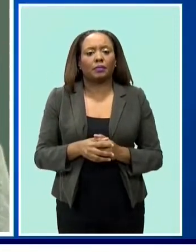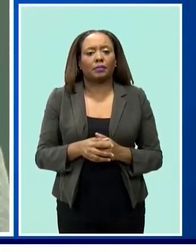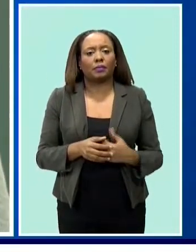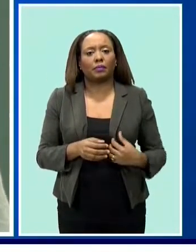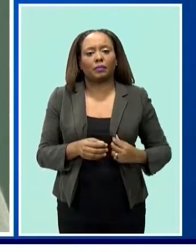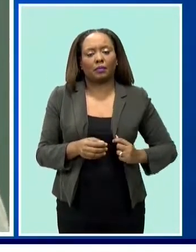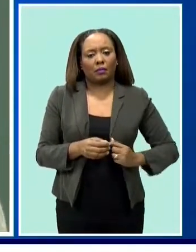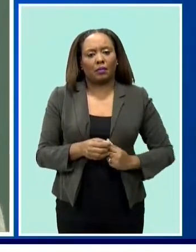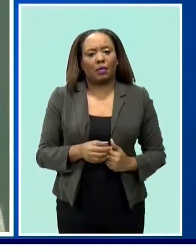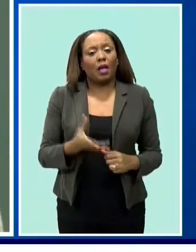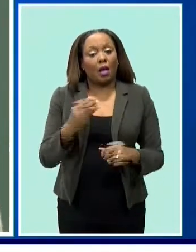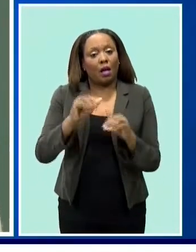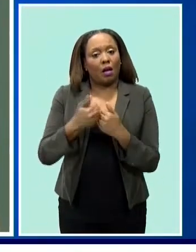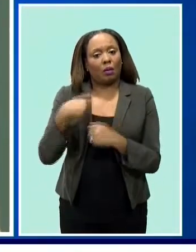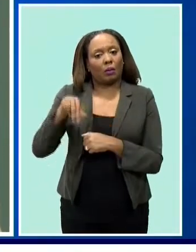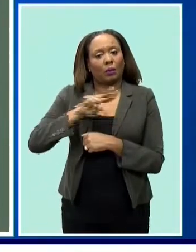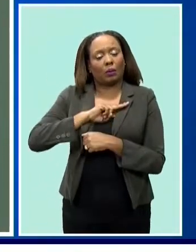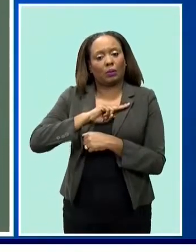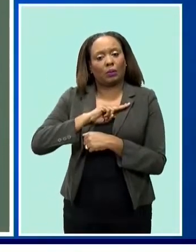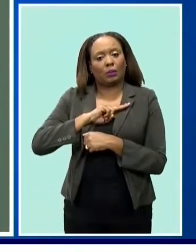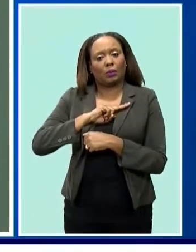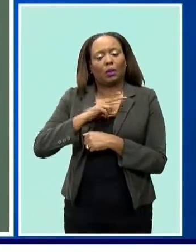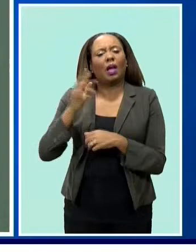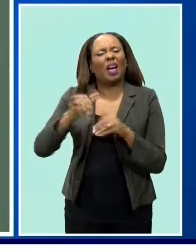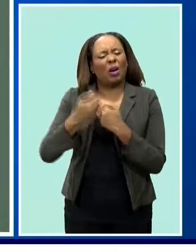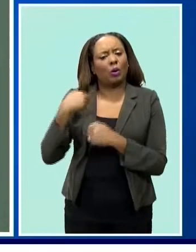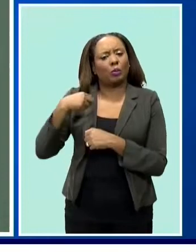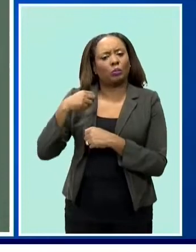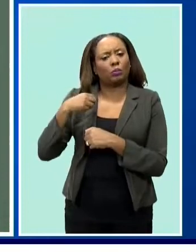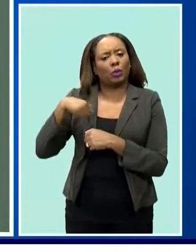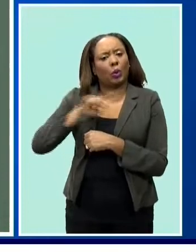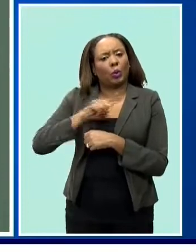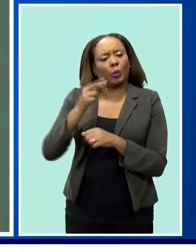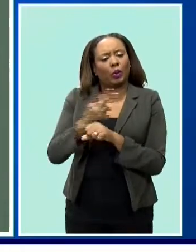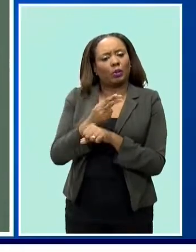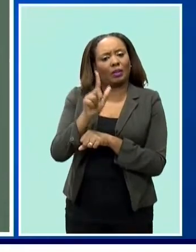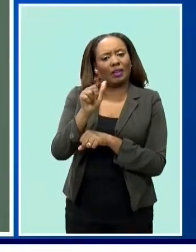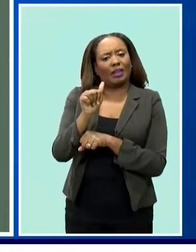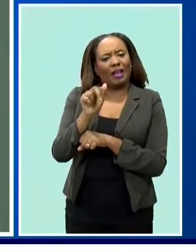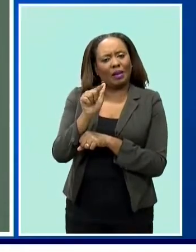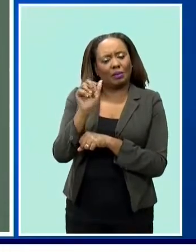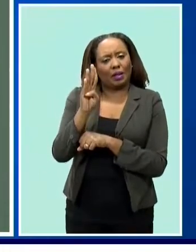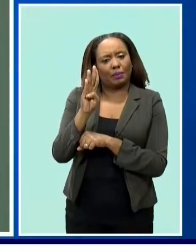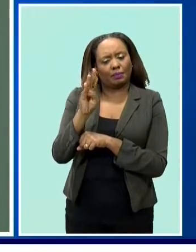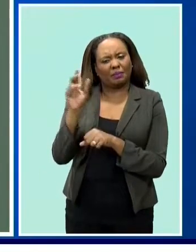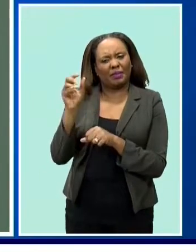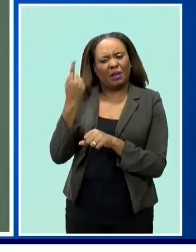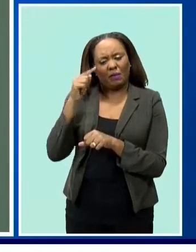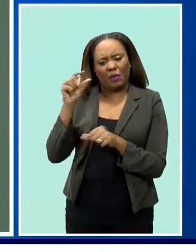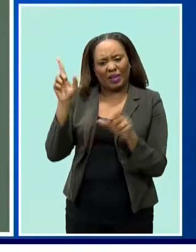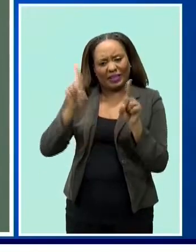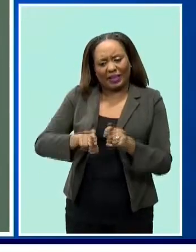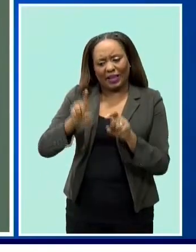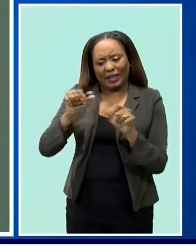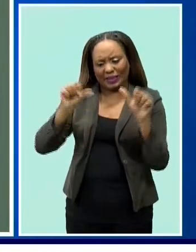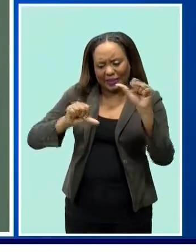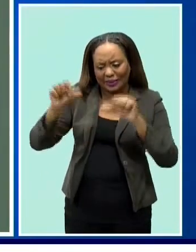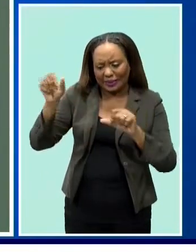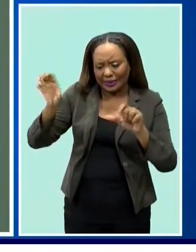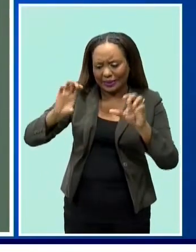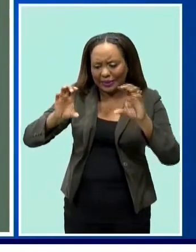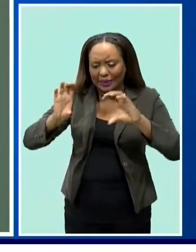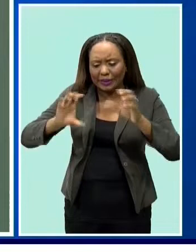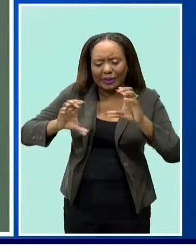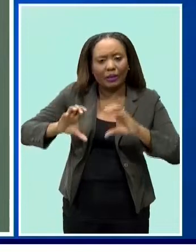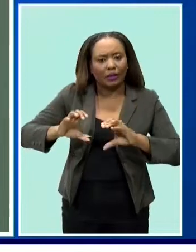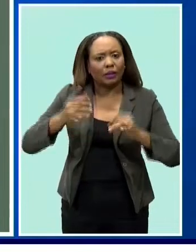the laboratory facilities. So where in the past we would just randomly do samples, we now do more focused samples on